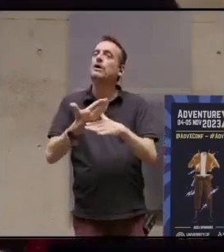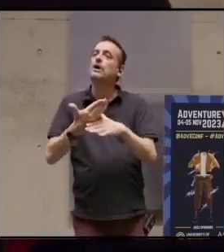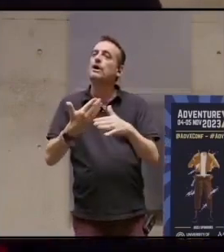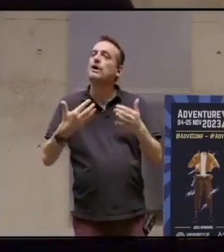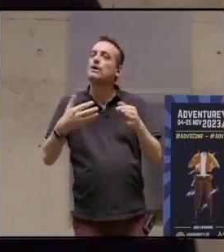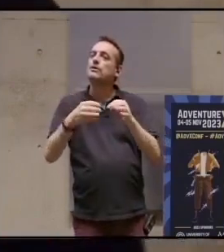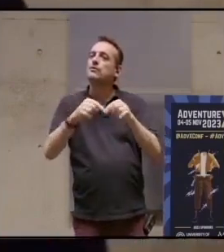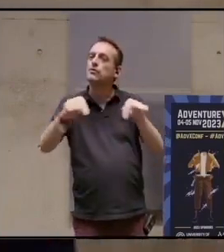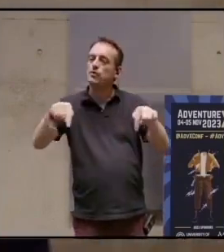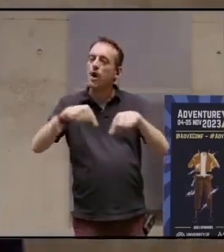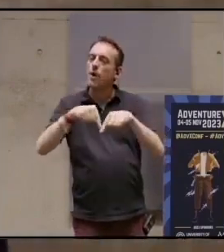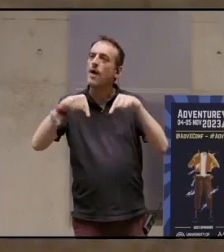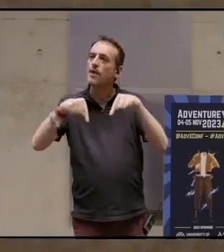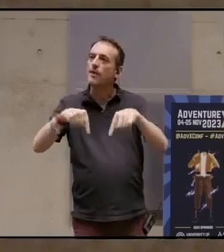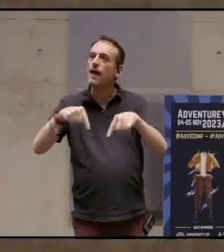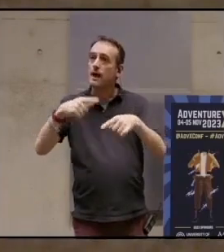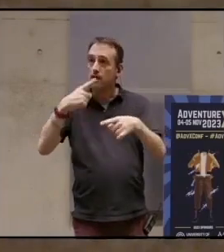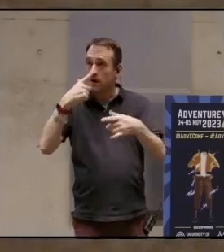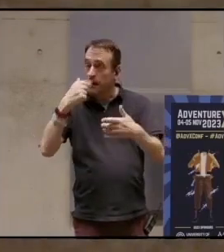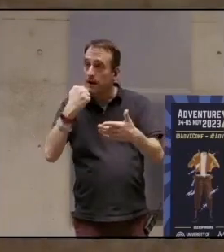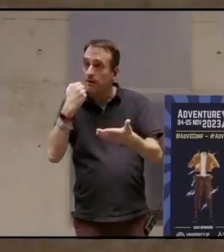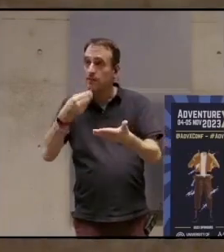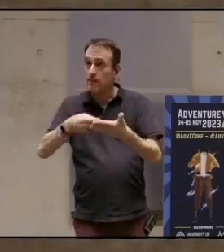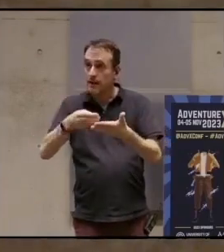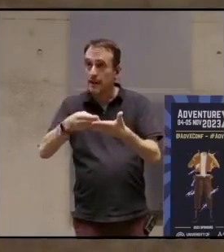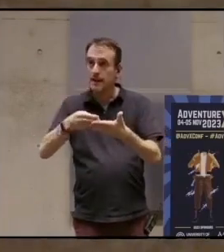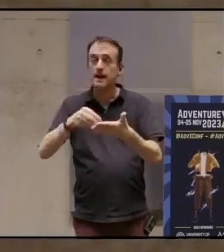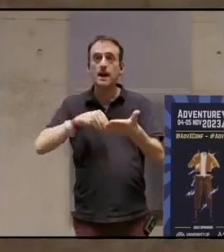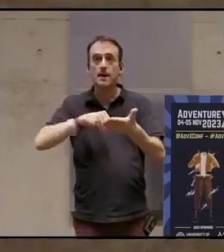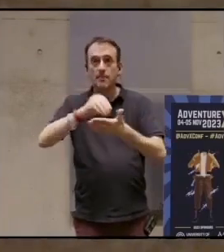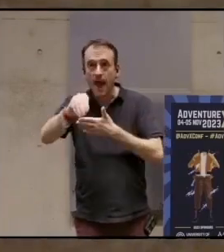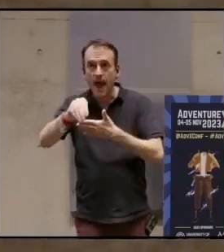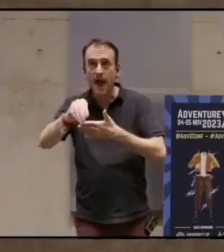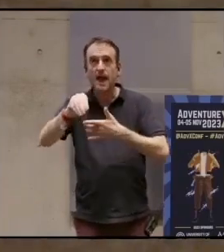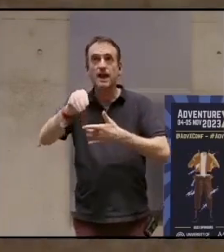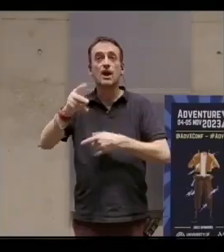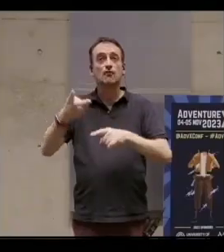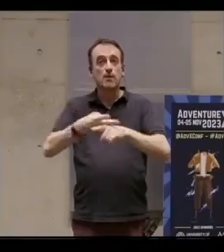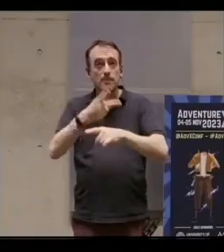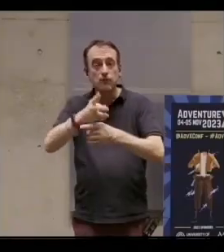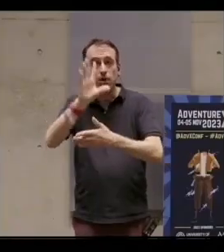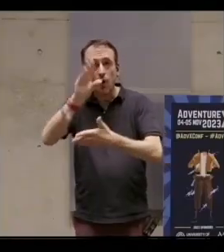retakes and pickup sessions. I had AAA privilege.